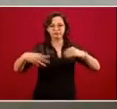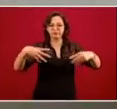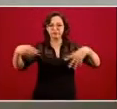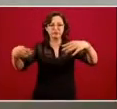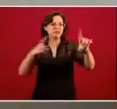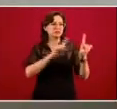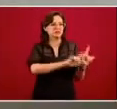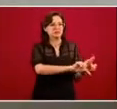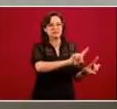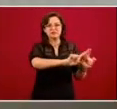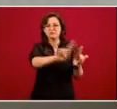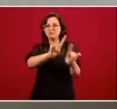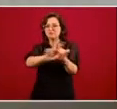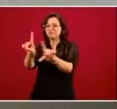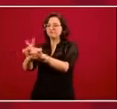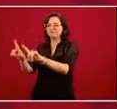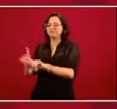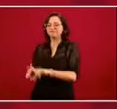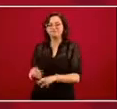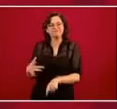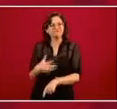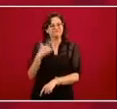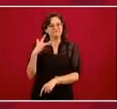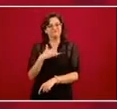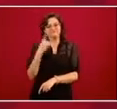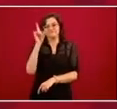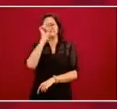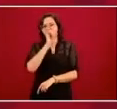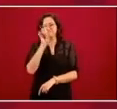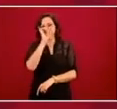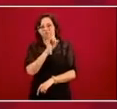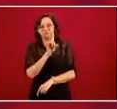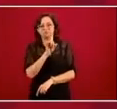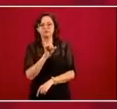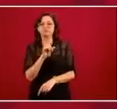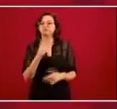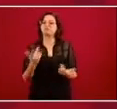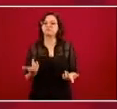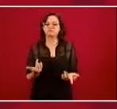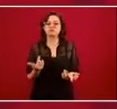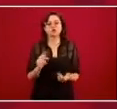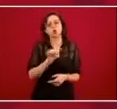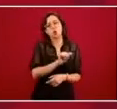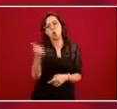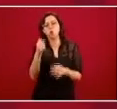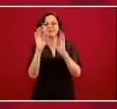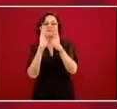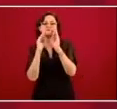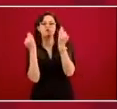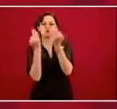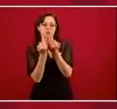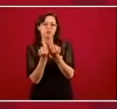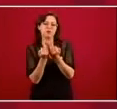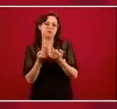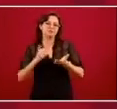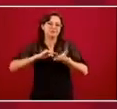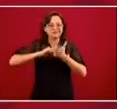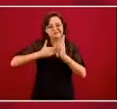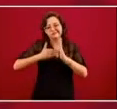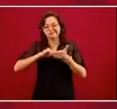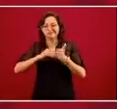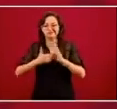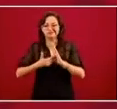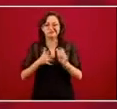distribution of the intensity of the epidemic within the different municipalities, they recommended